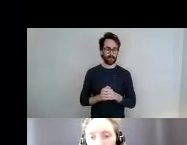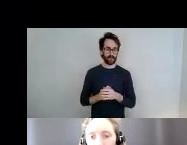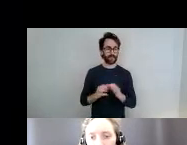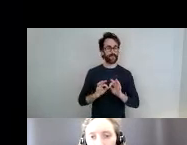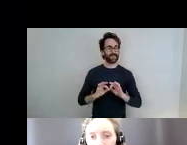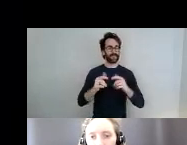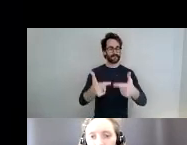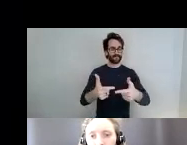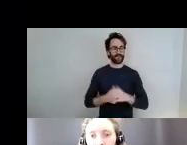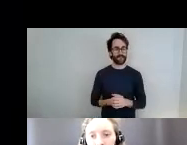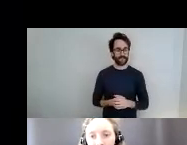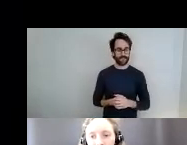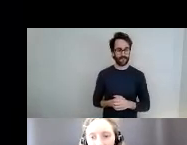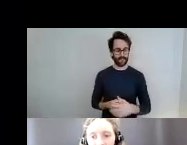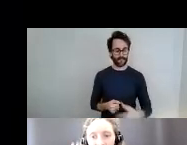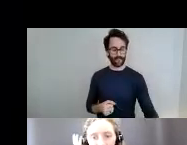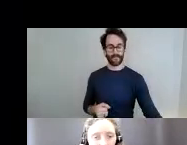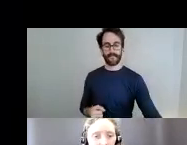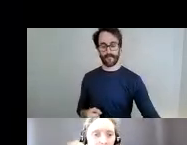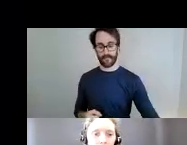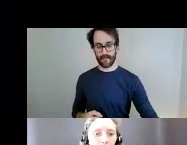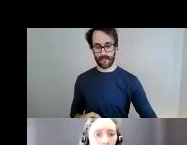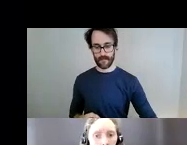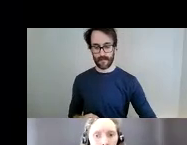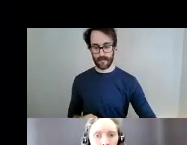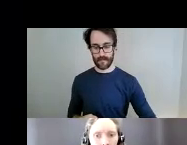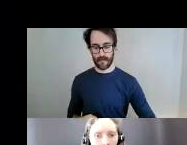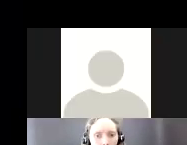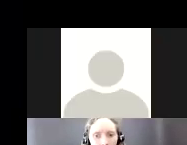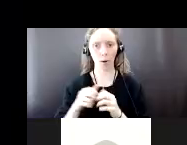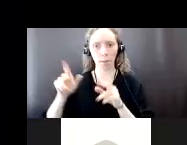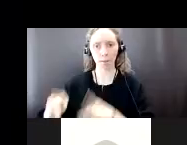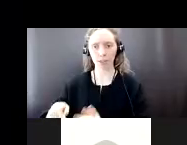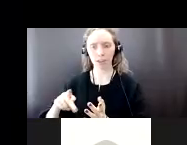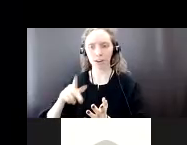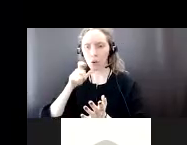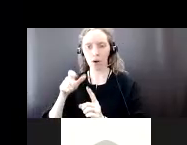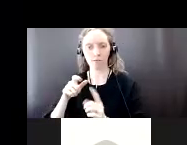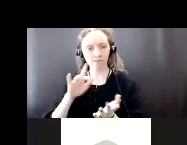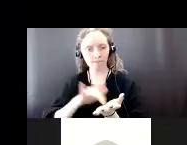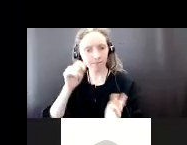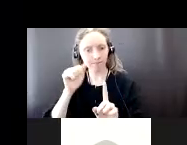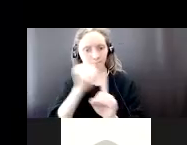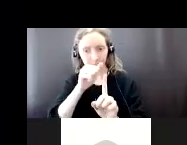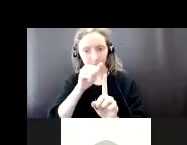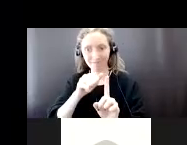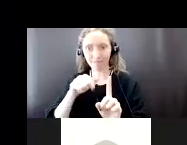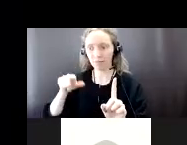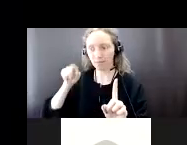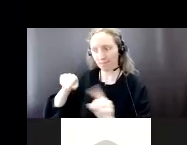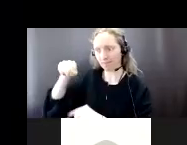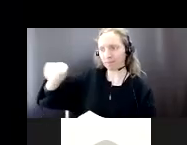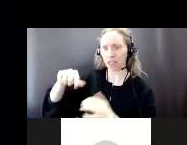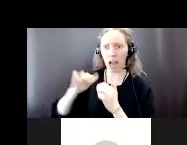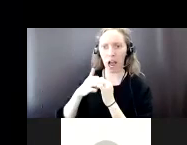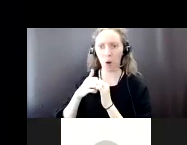So how are these fraudsters taking advantage of us? Well, how are they contacting us? And you may have received some of